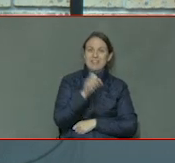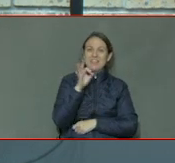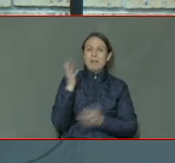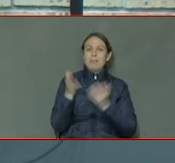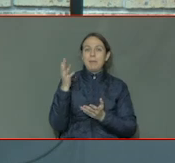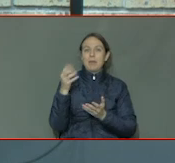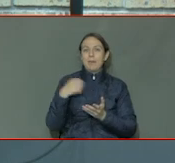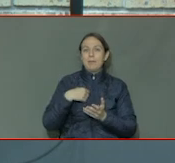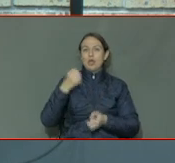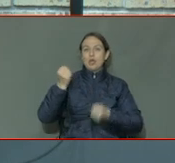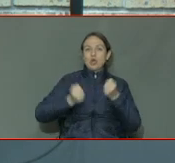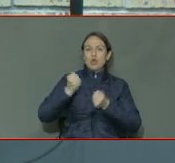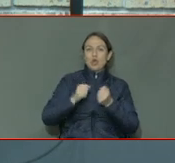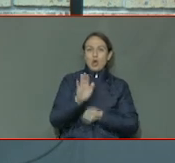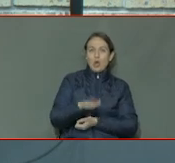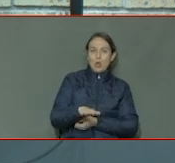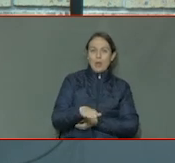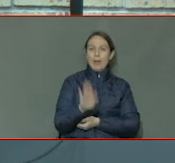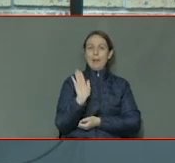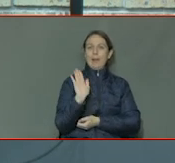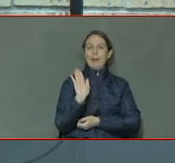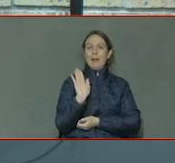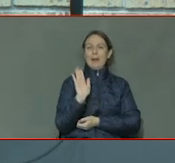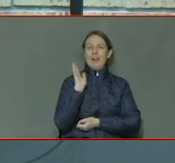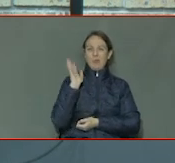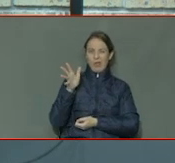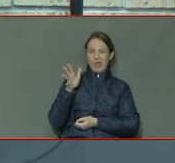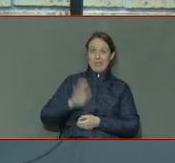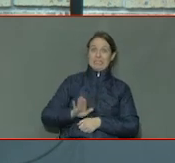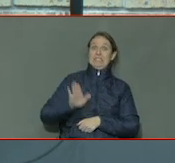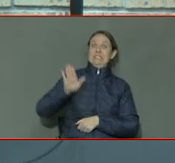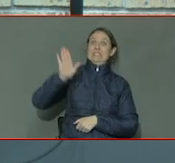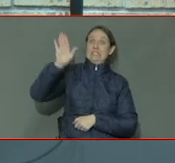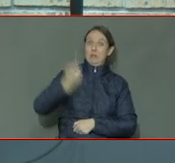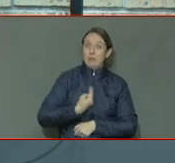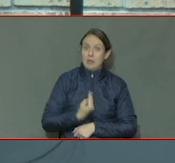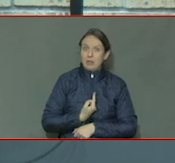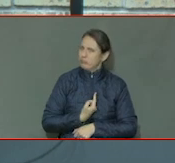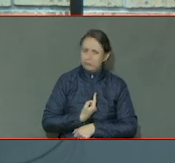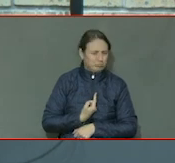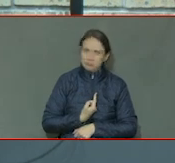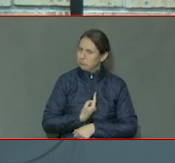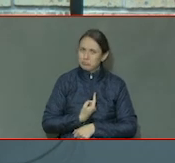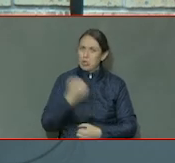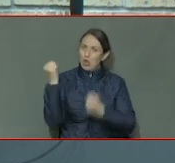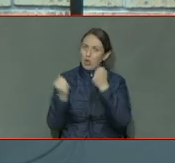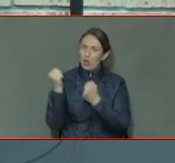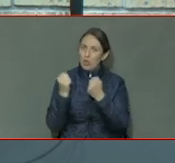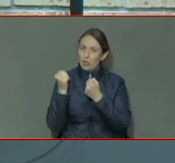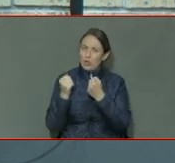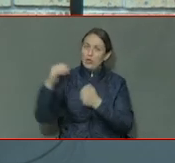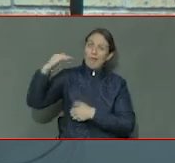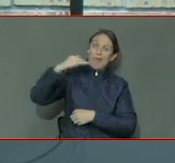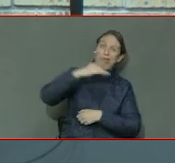car brake, it will go uphill by itself. It's not going to happen.